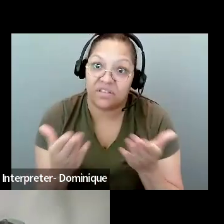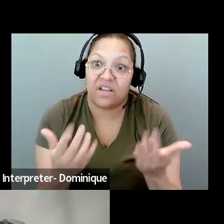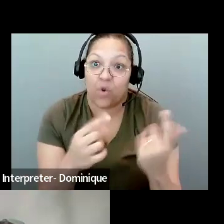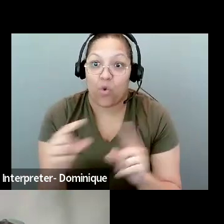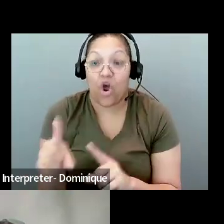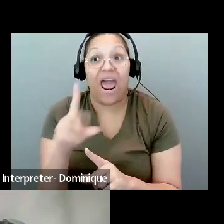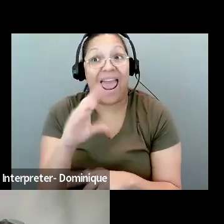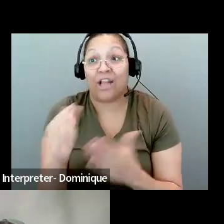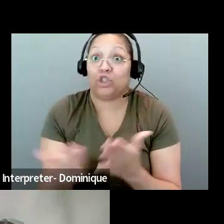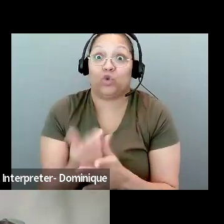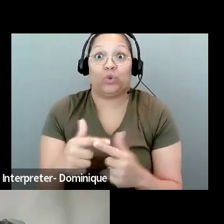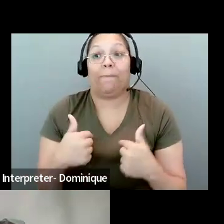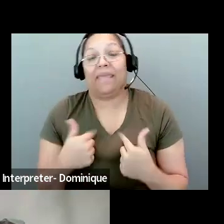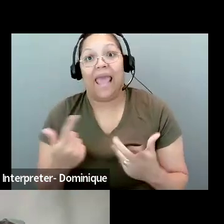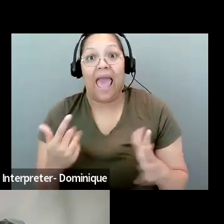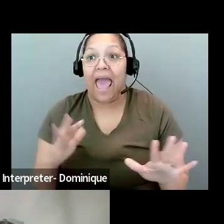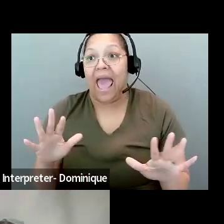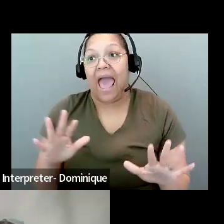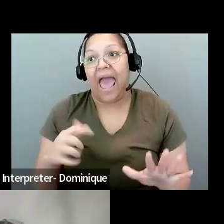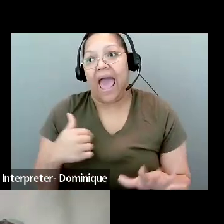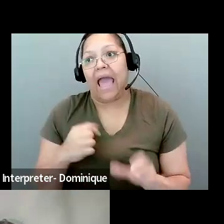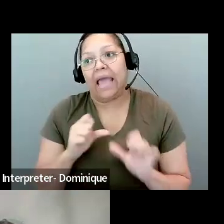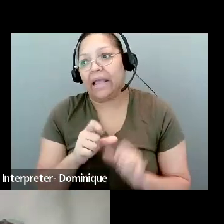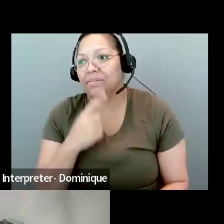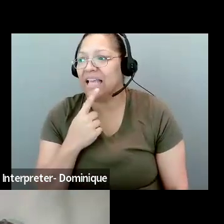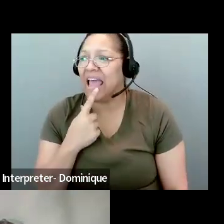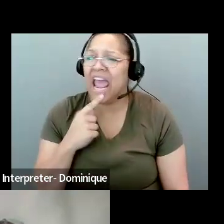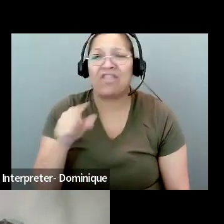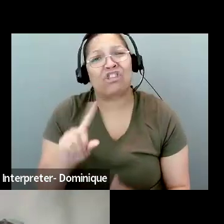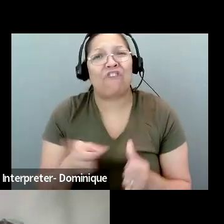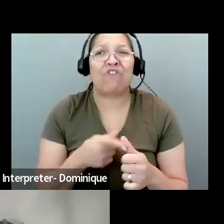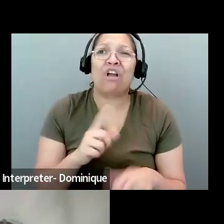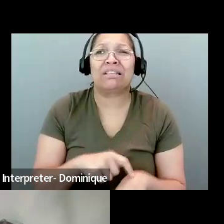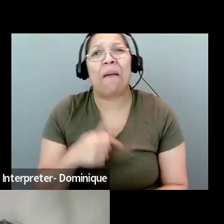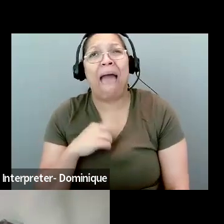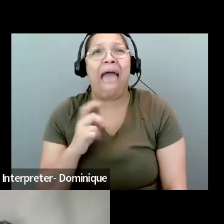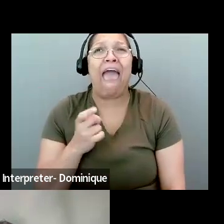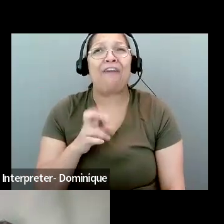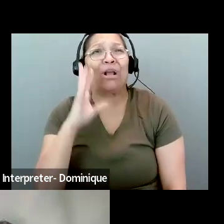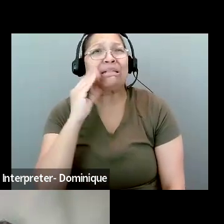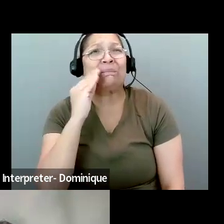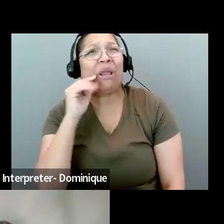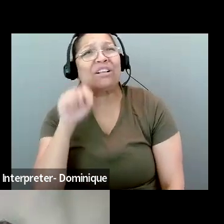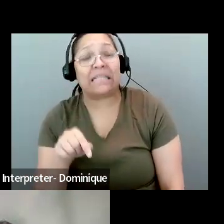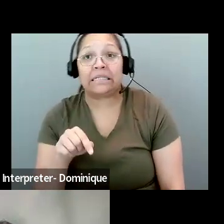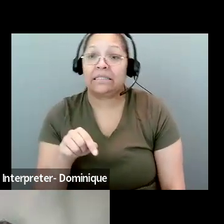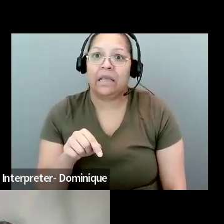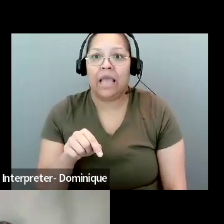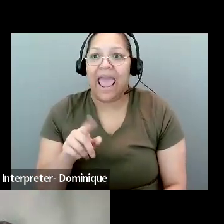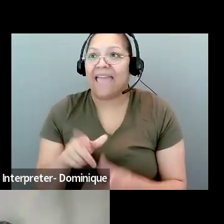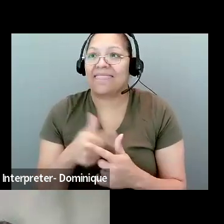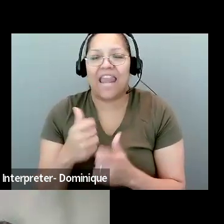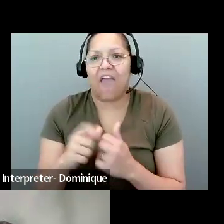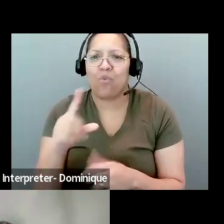it's all new to me. You know, I keep saying this is the first time I've ever experienced this. You know, and then everyone